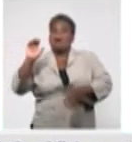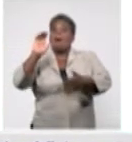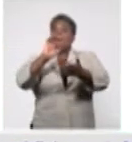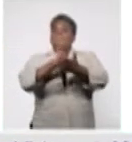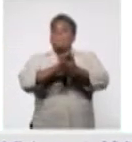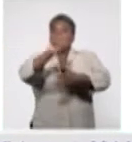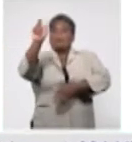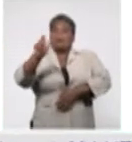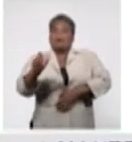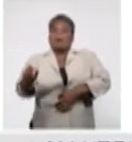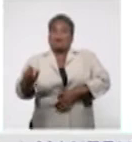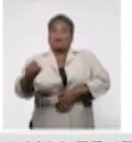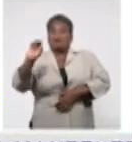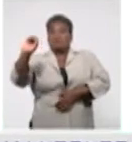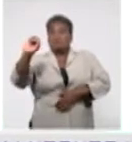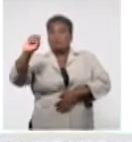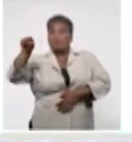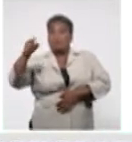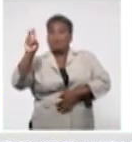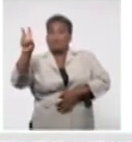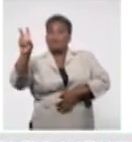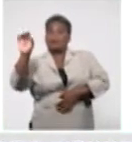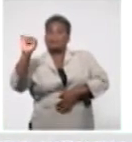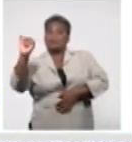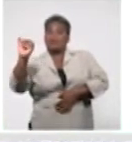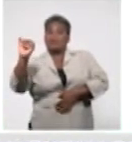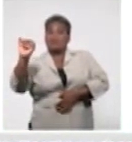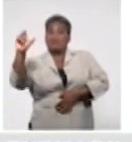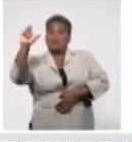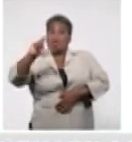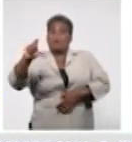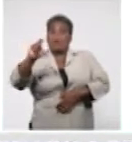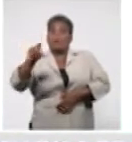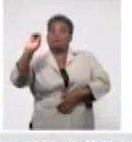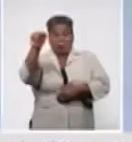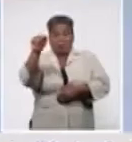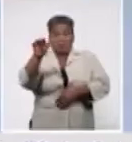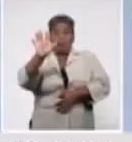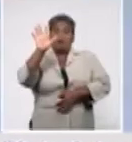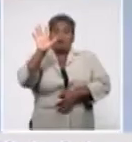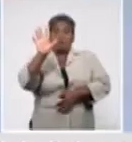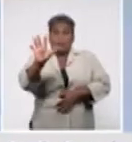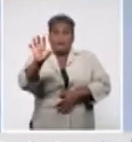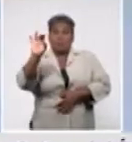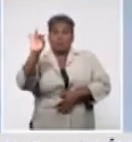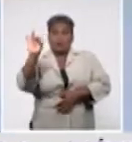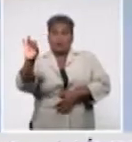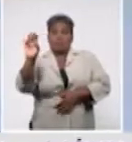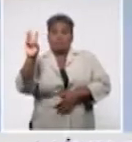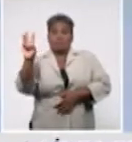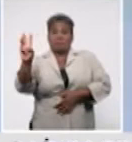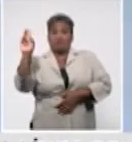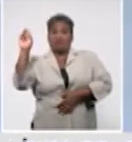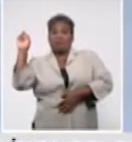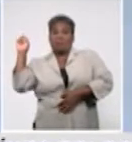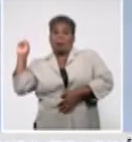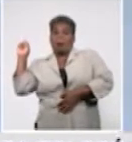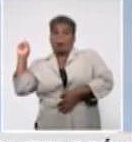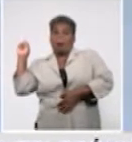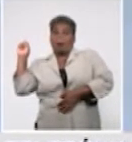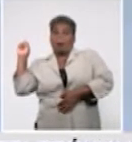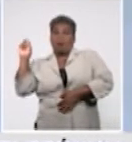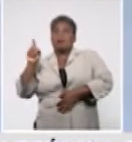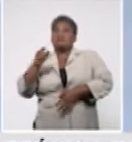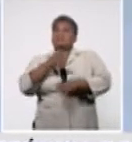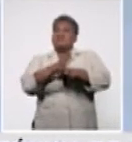5.82, also lower than yesterday's rate. With this behavior, of the 4,065 diagnosed patients